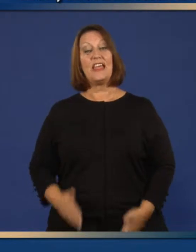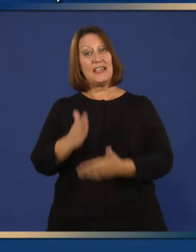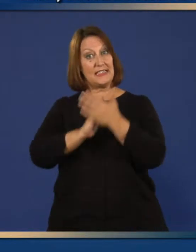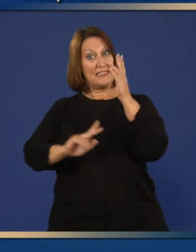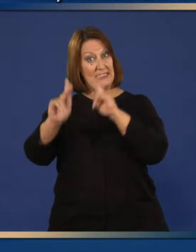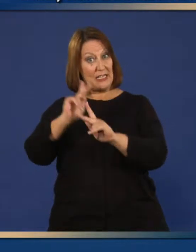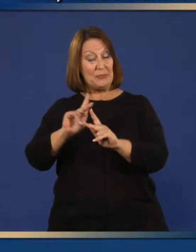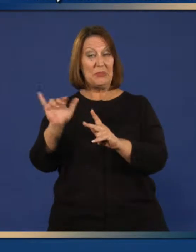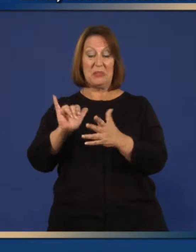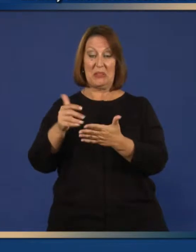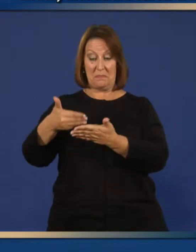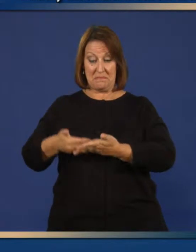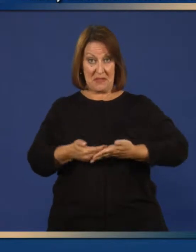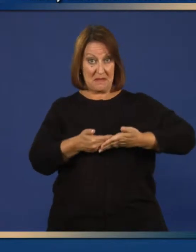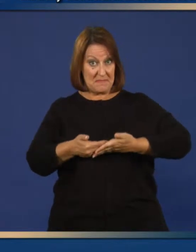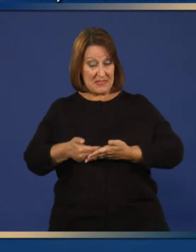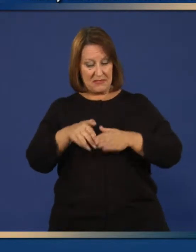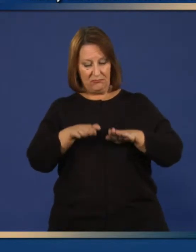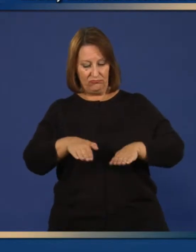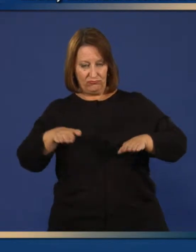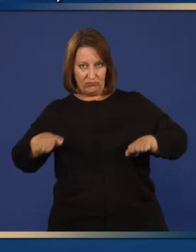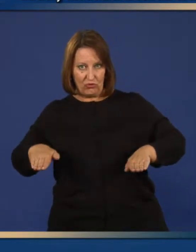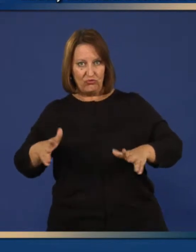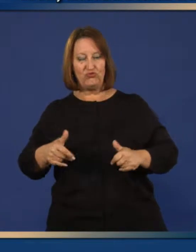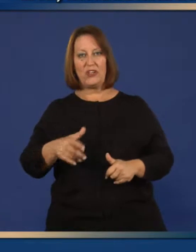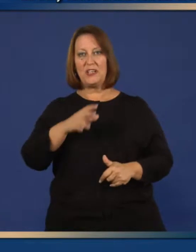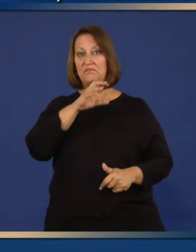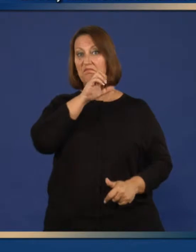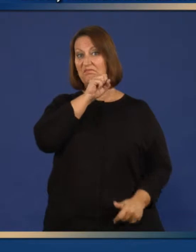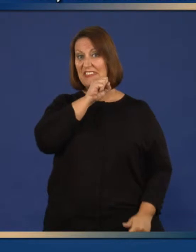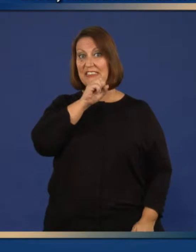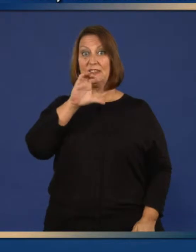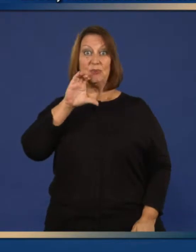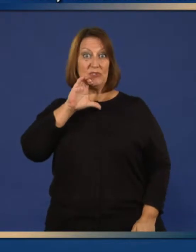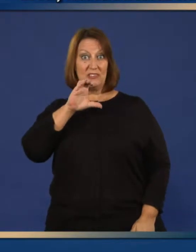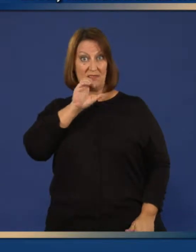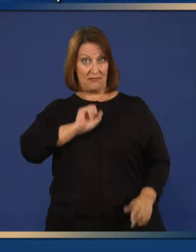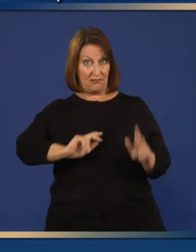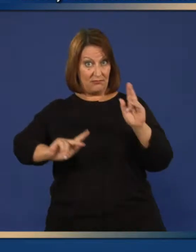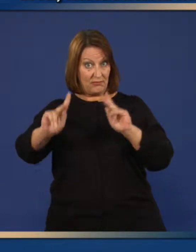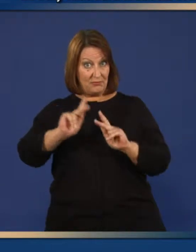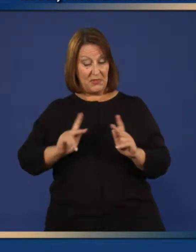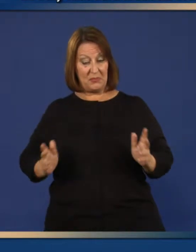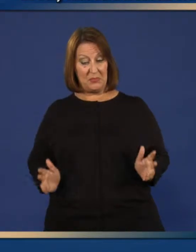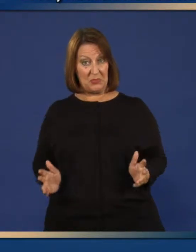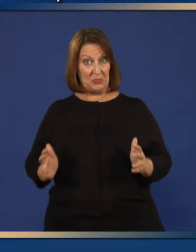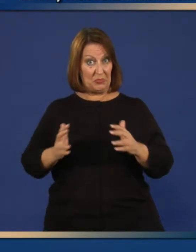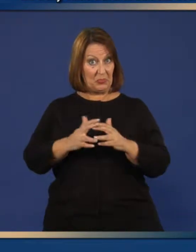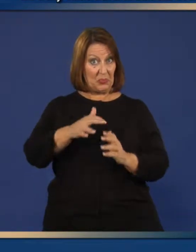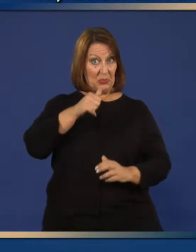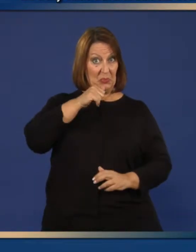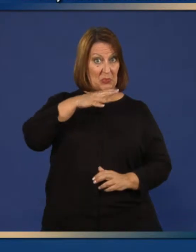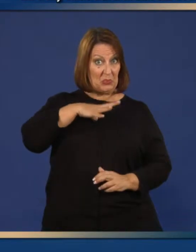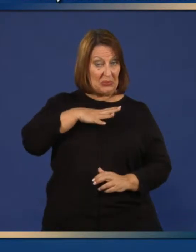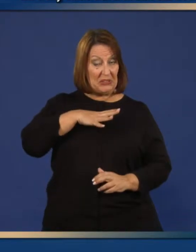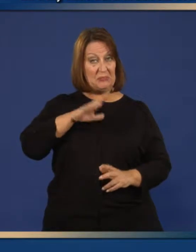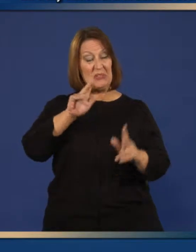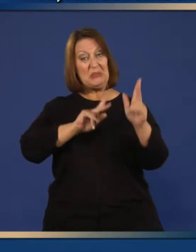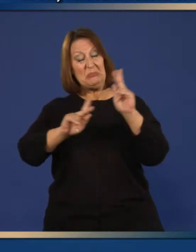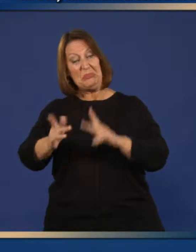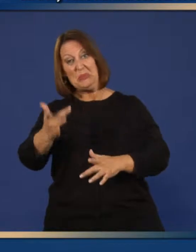Infants, the elderly, pregnant women, and people with certain health conditions, such as